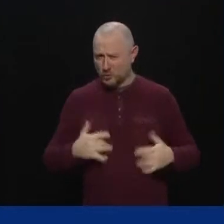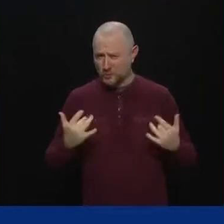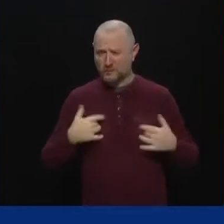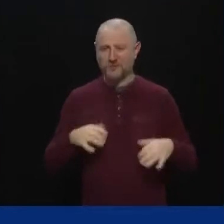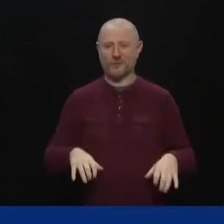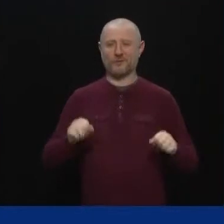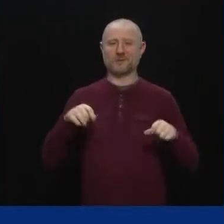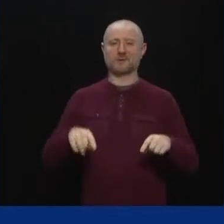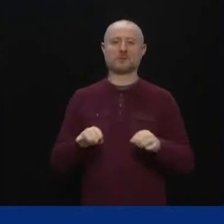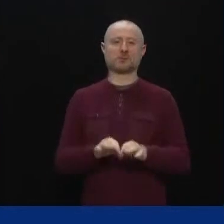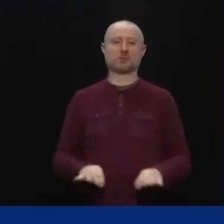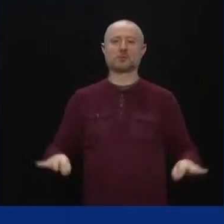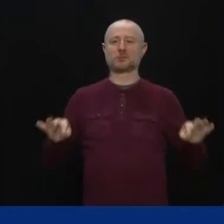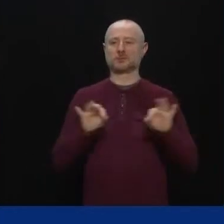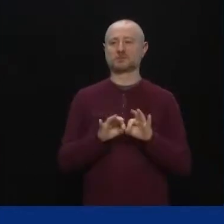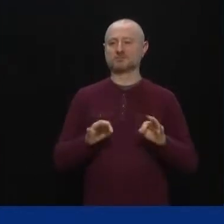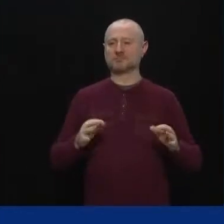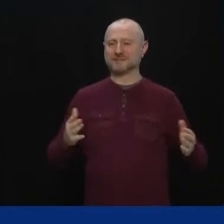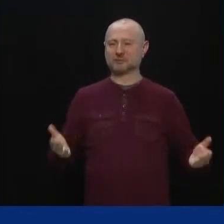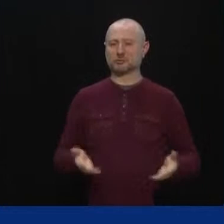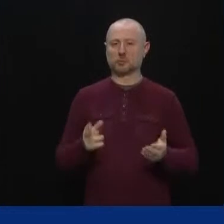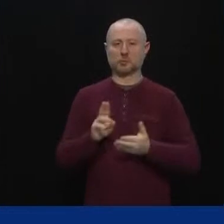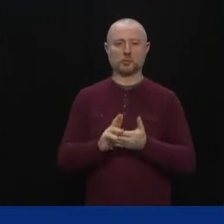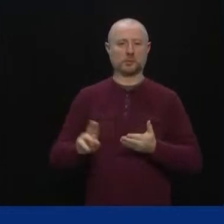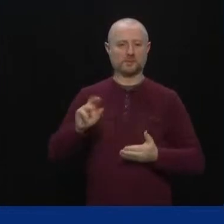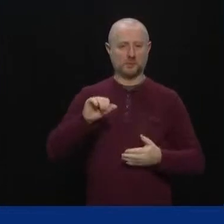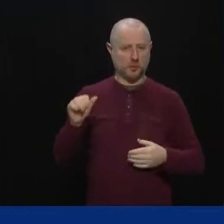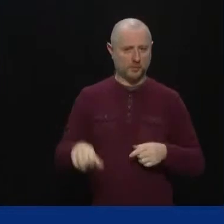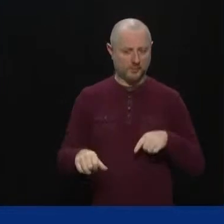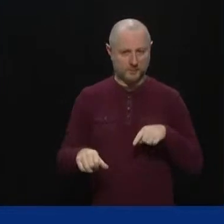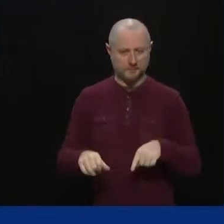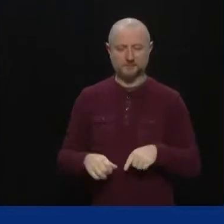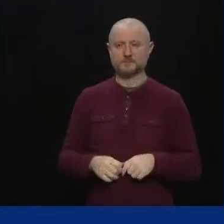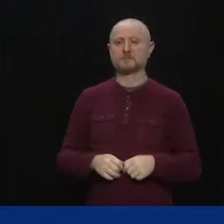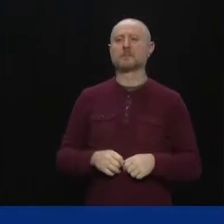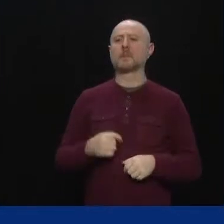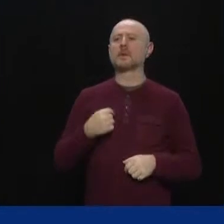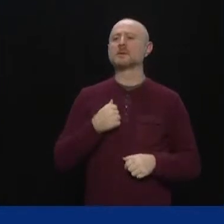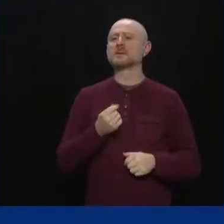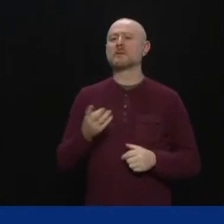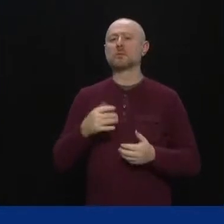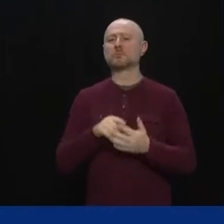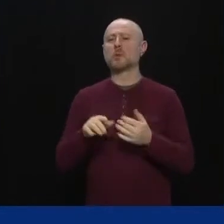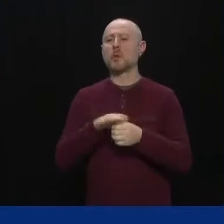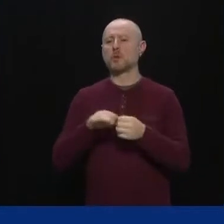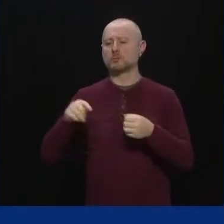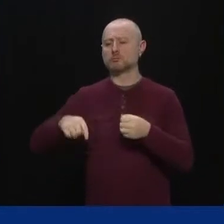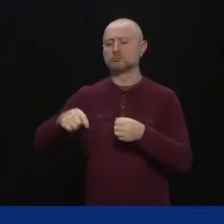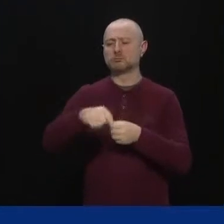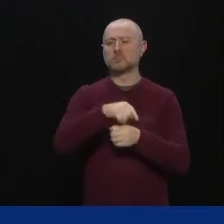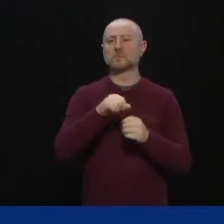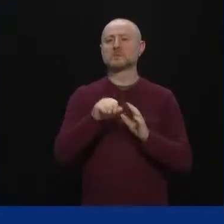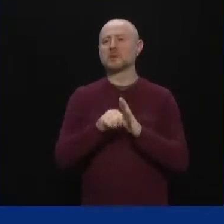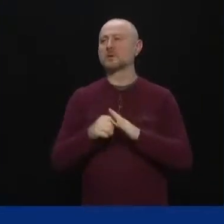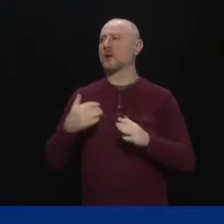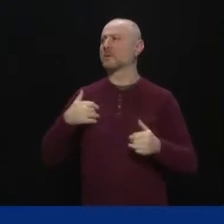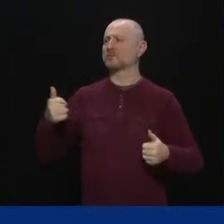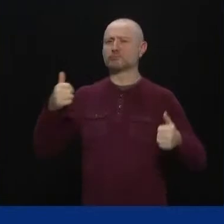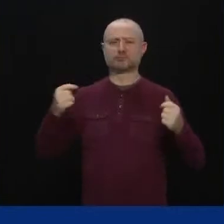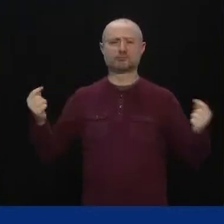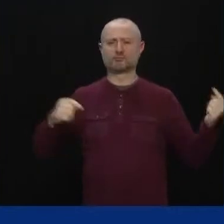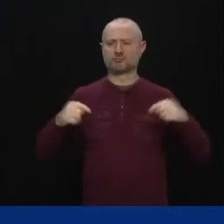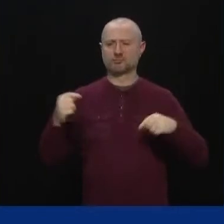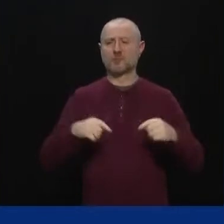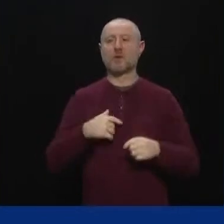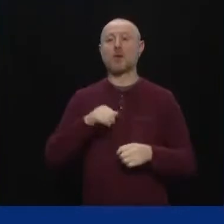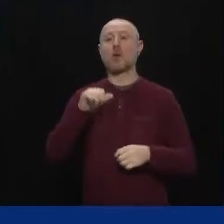today here at the University at Albany and to be joined by several local and state officials, including our Albany County